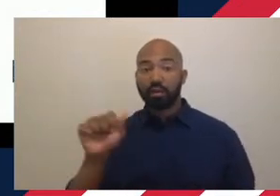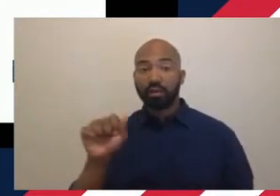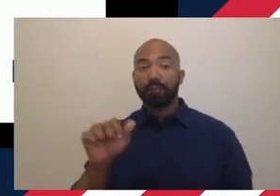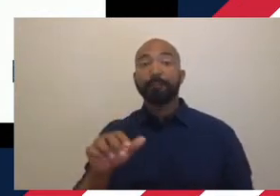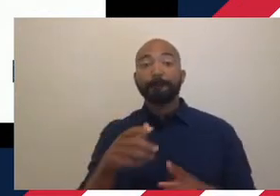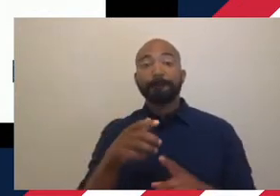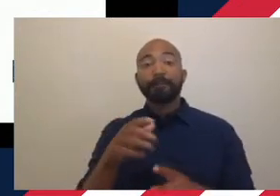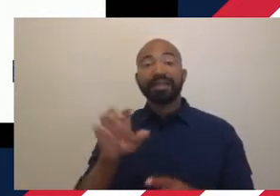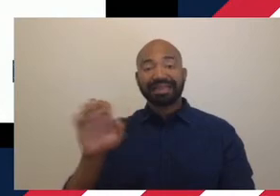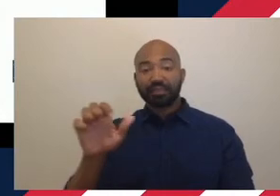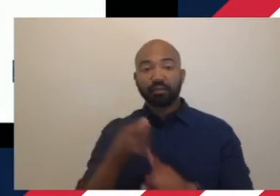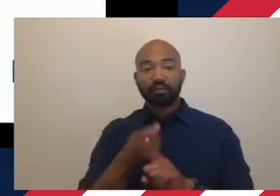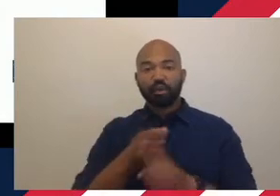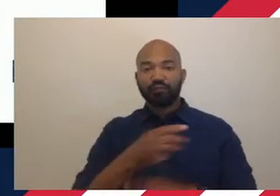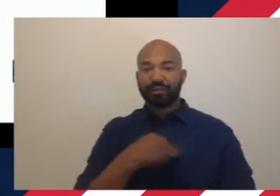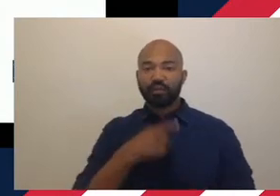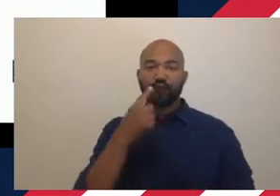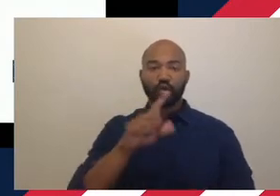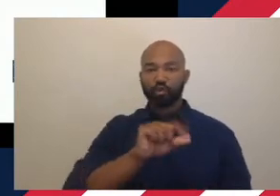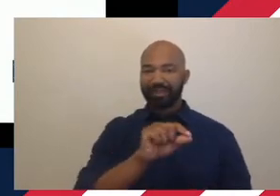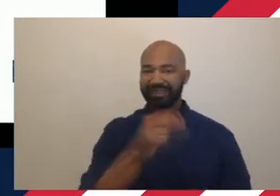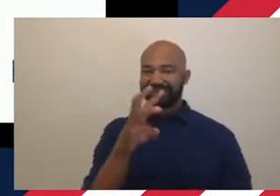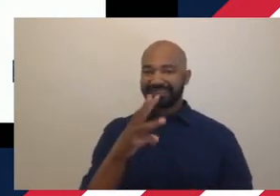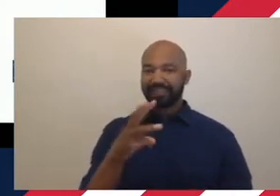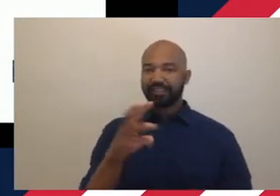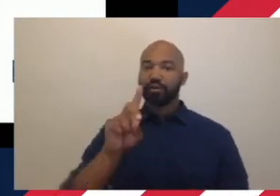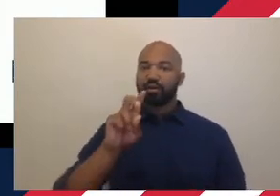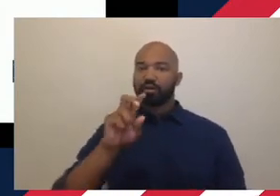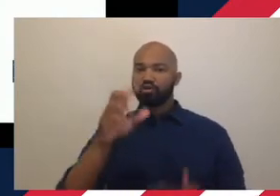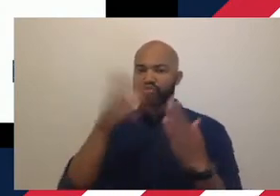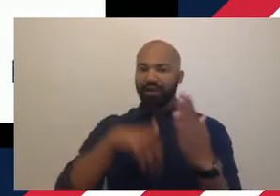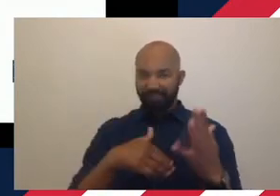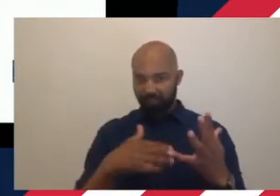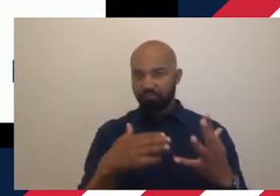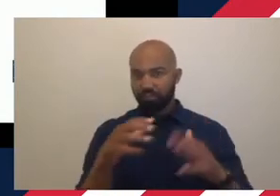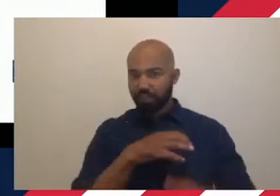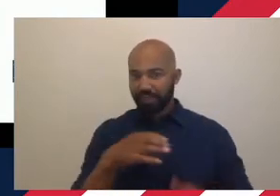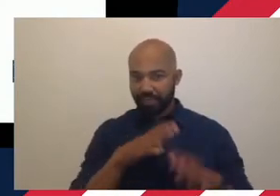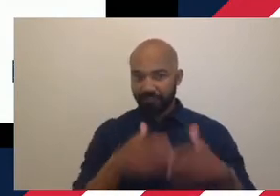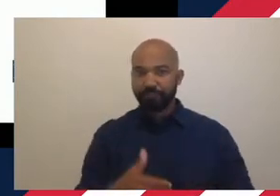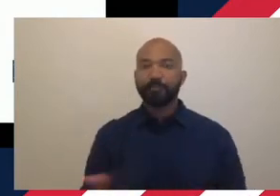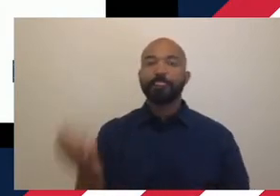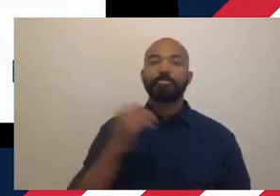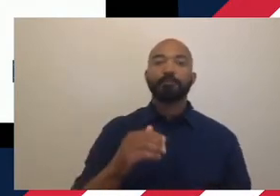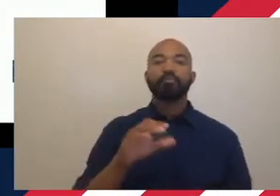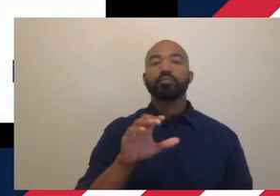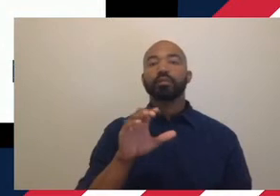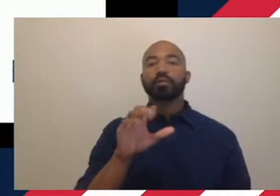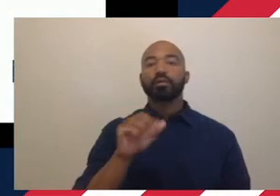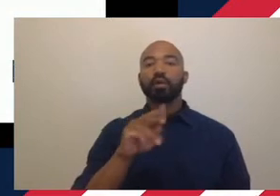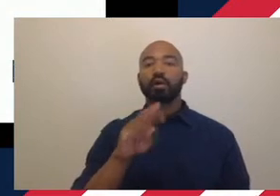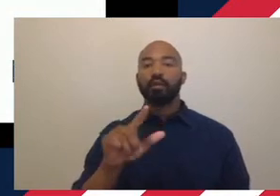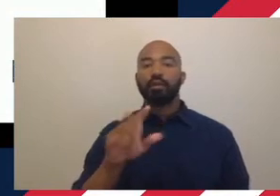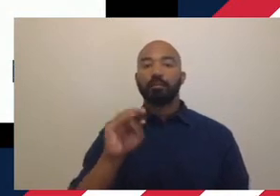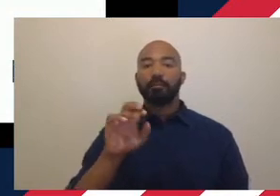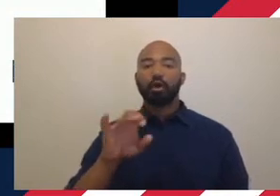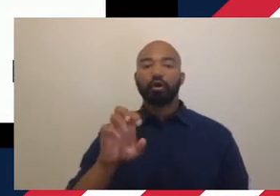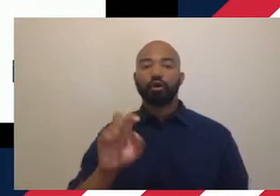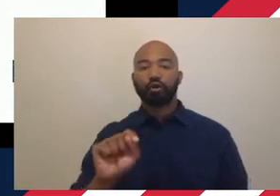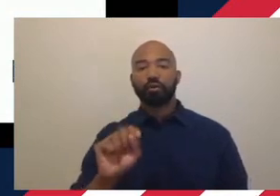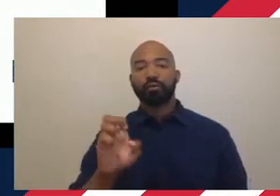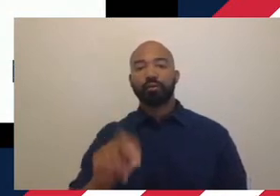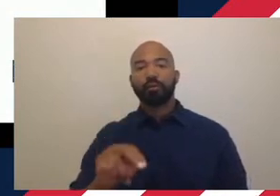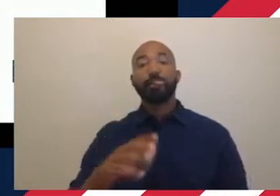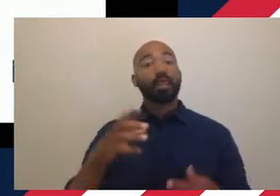and was a member of the 2016 Drafting Committee. Carmel Martin serves as senior advisor for policy on the Biden